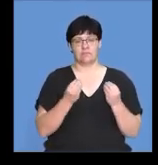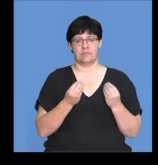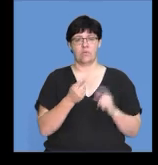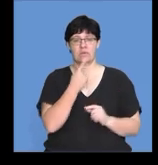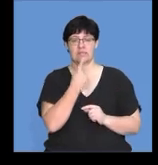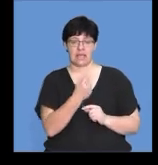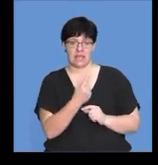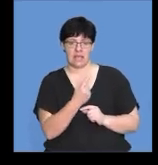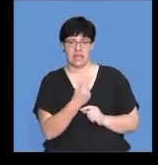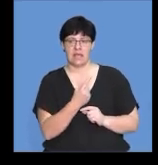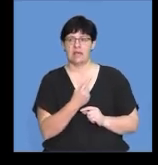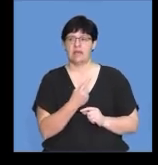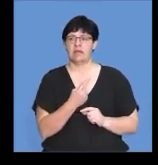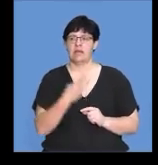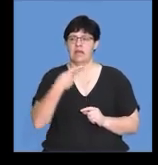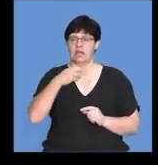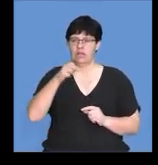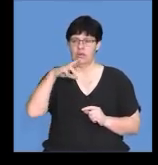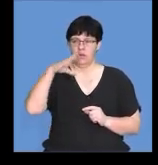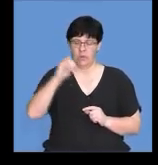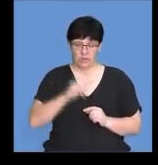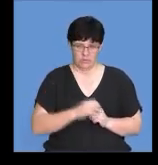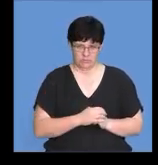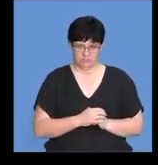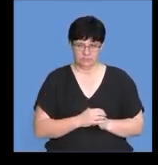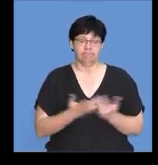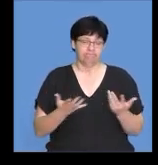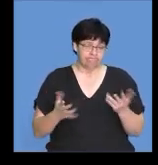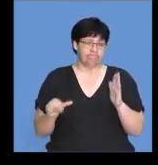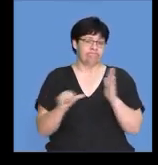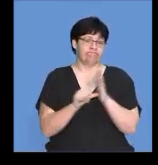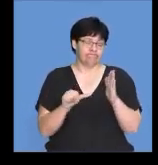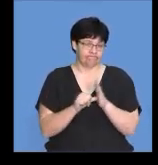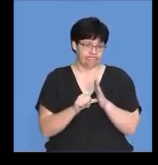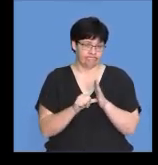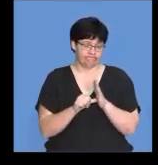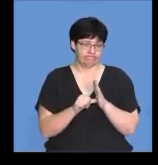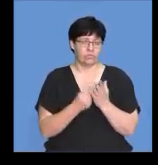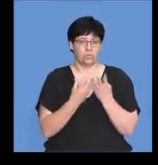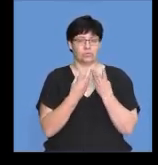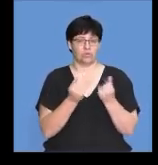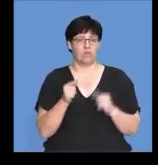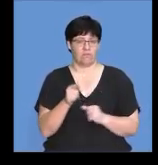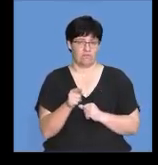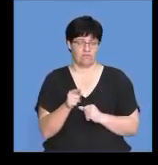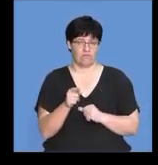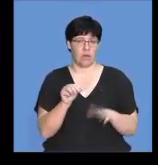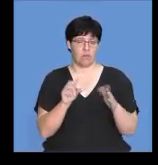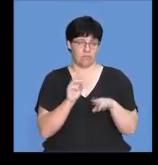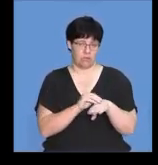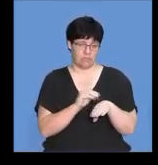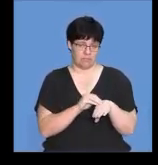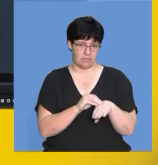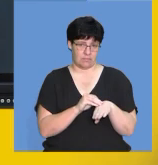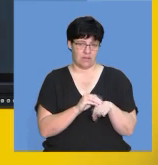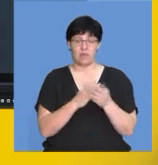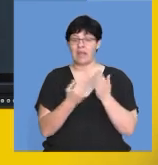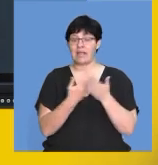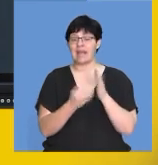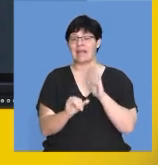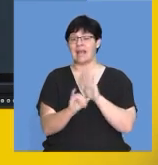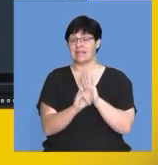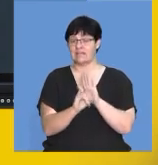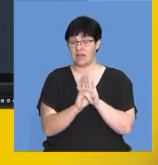we say heterozygous for this condition. Now that's crucial to actually solving this genetic problem, is that we're able to identify